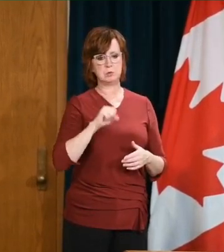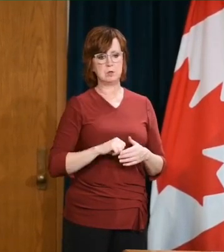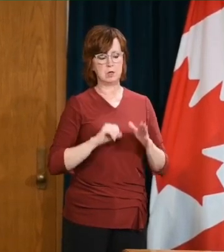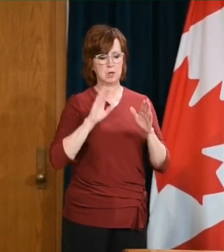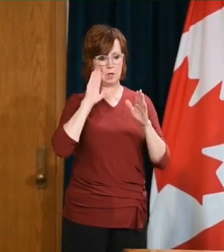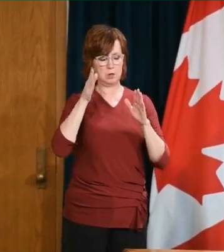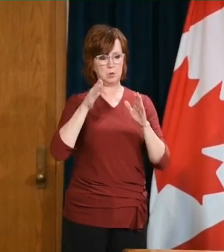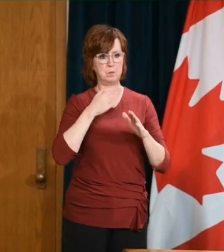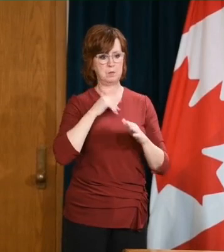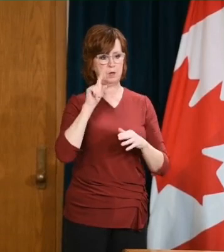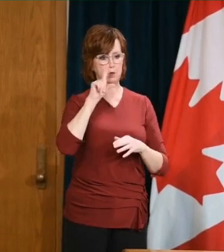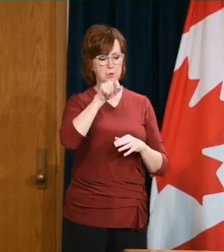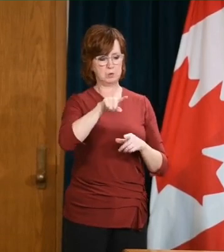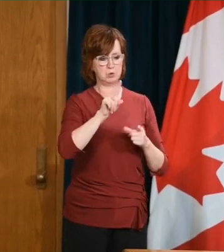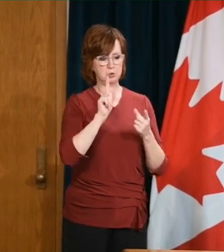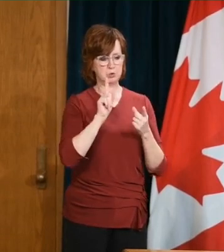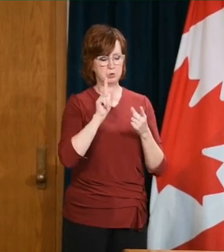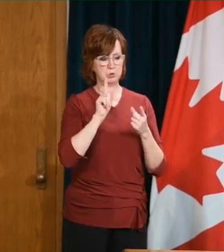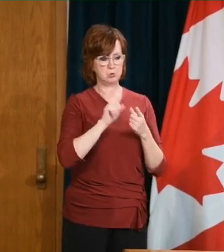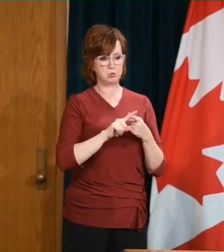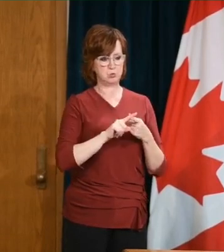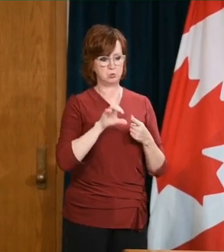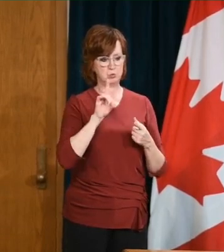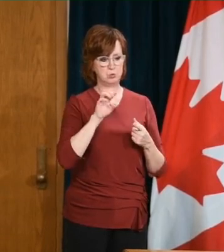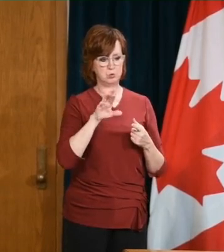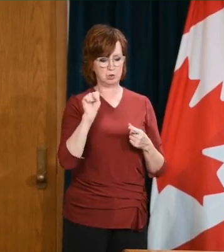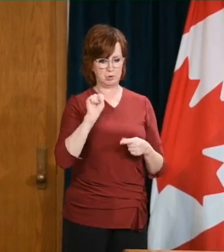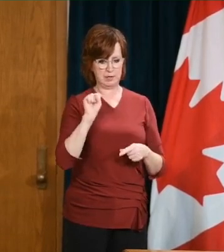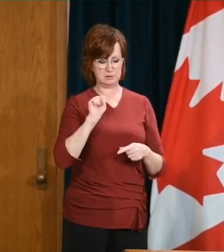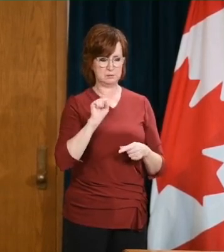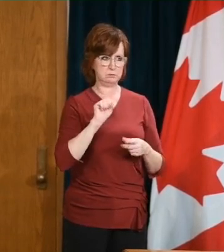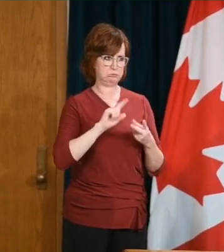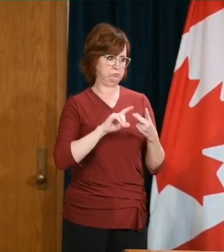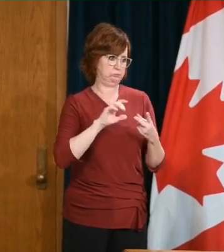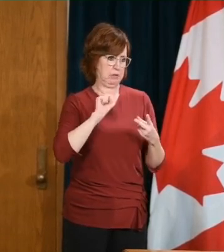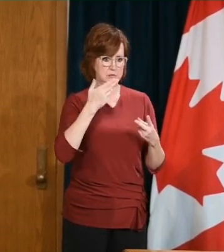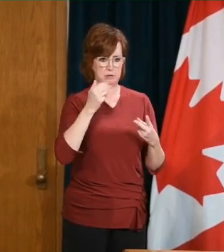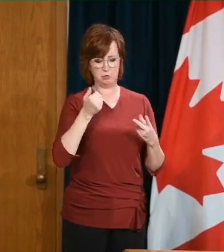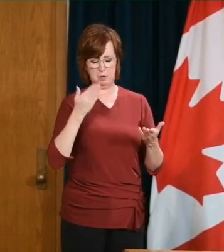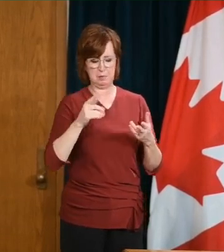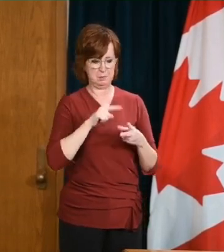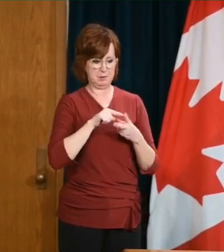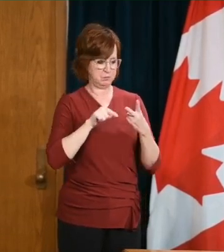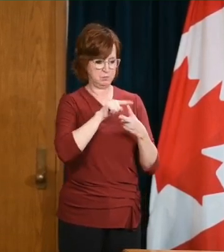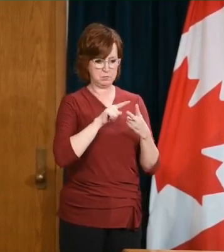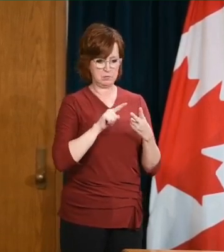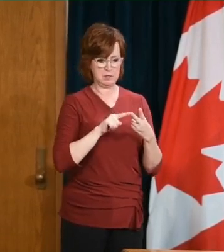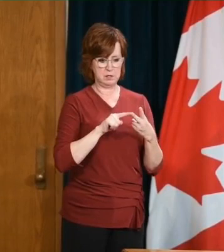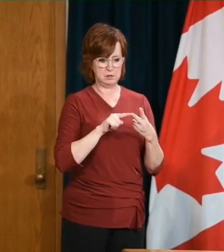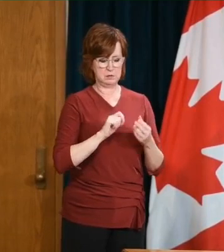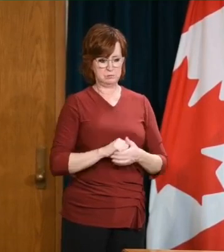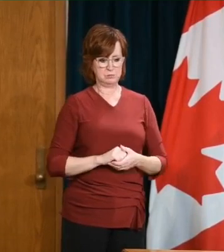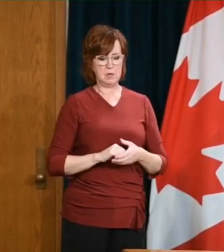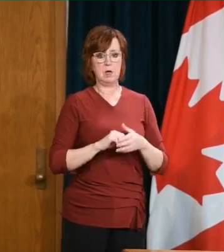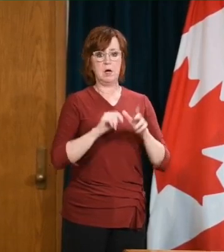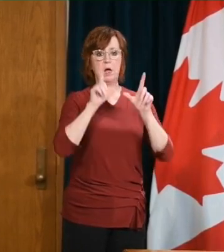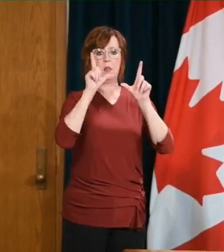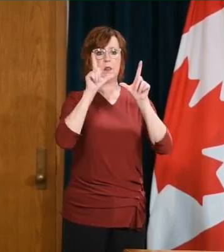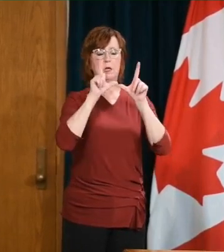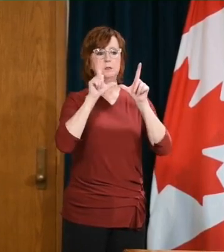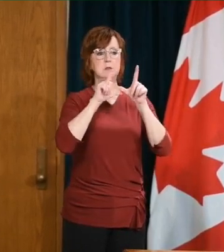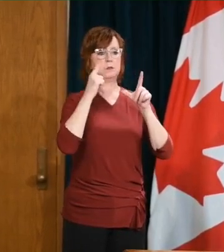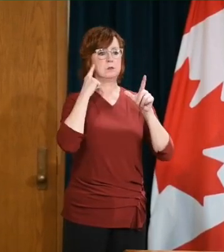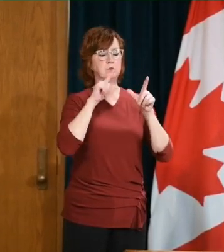Hi, my question was for Dr. Shahab, or the Health Authority, I guess, in regards to the licensing, the temporary licenses.